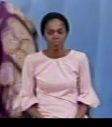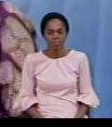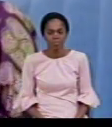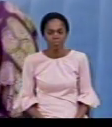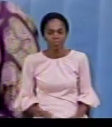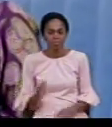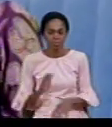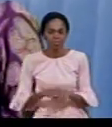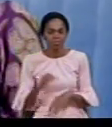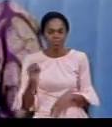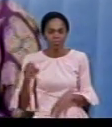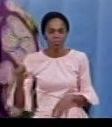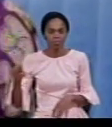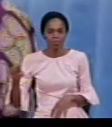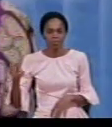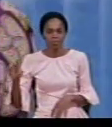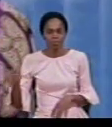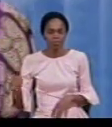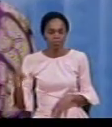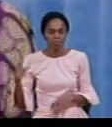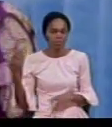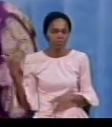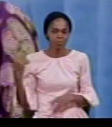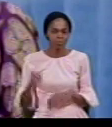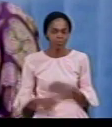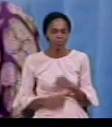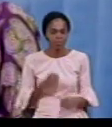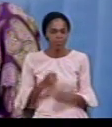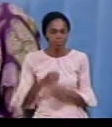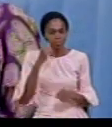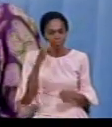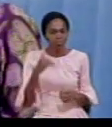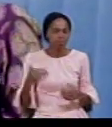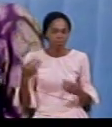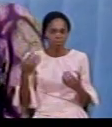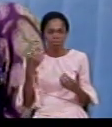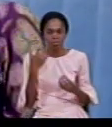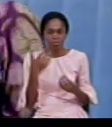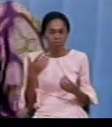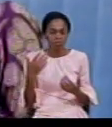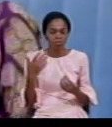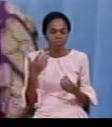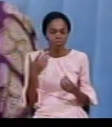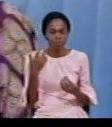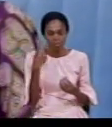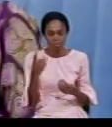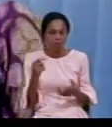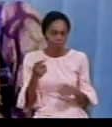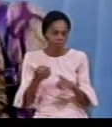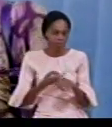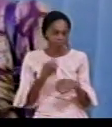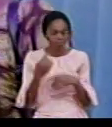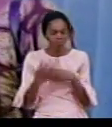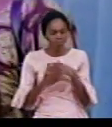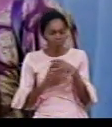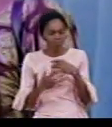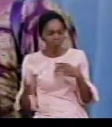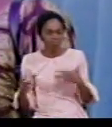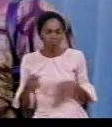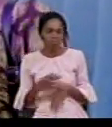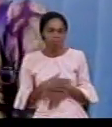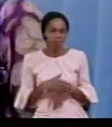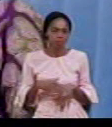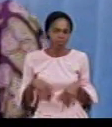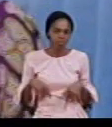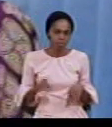I saw my menstruation, and during my menstruation, and I had a dream. And